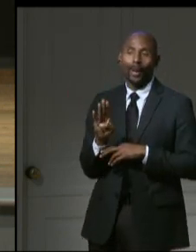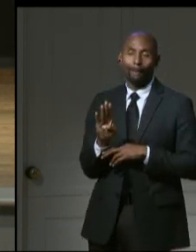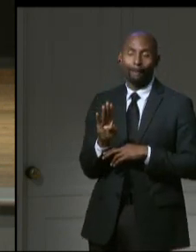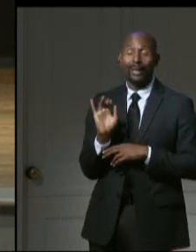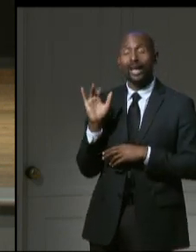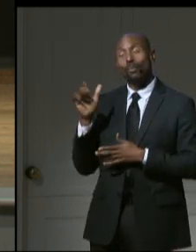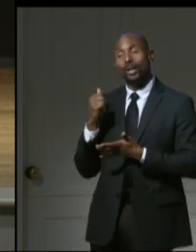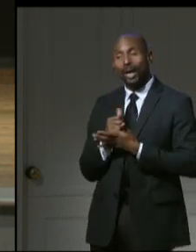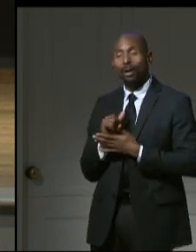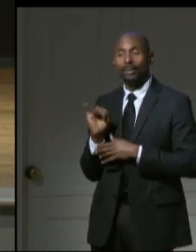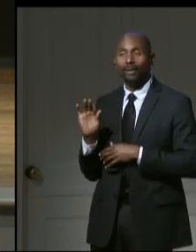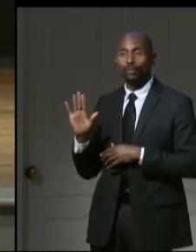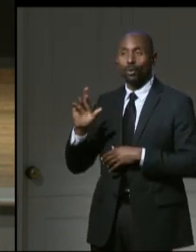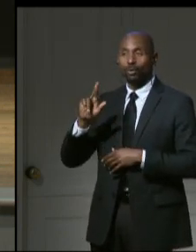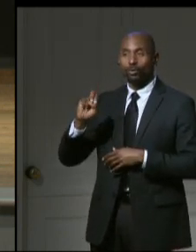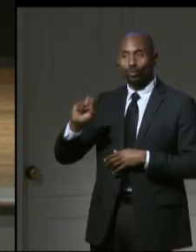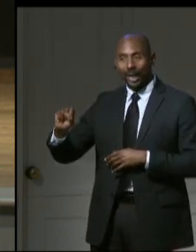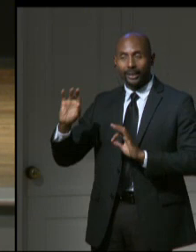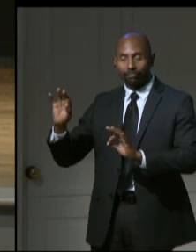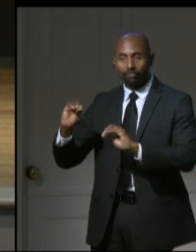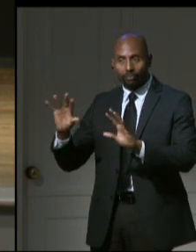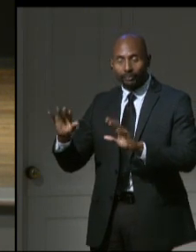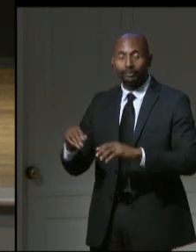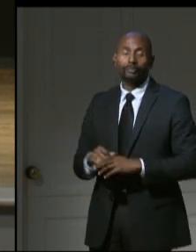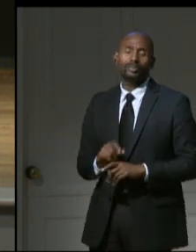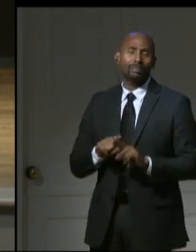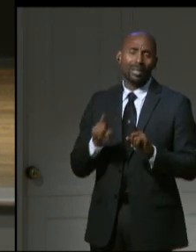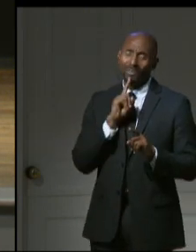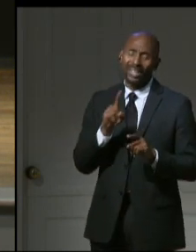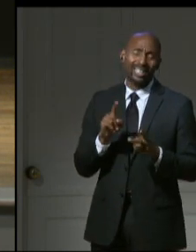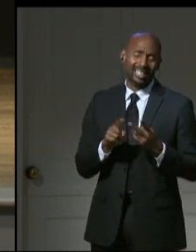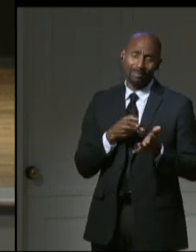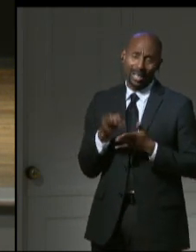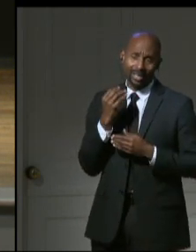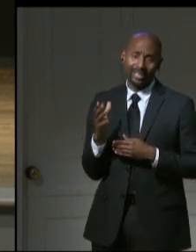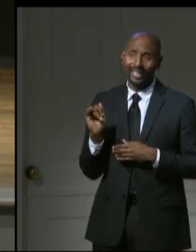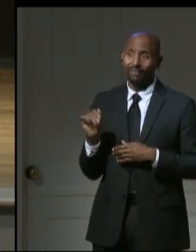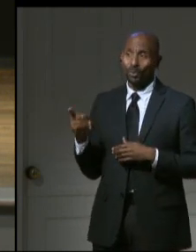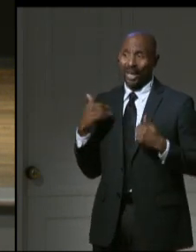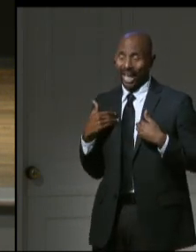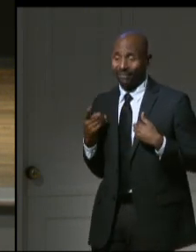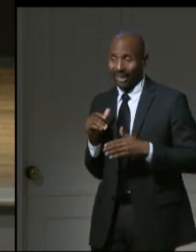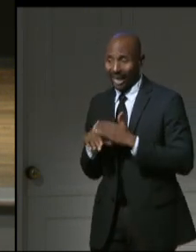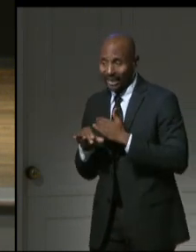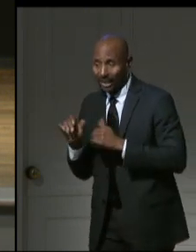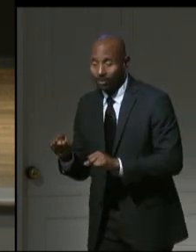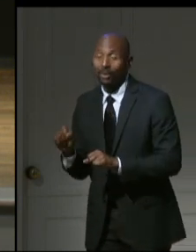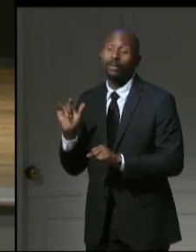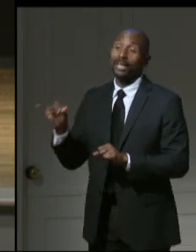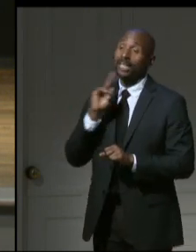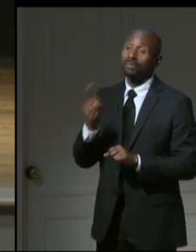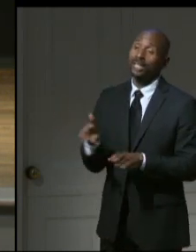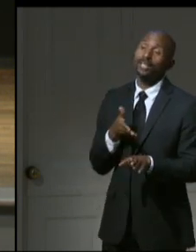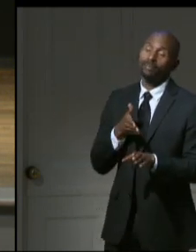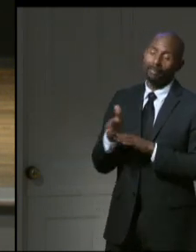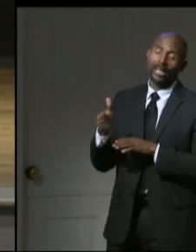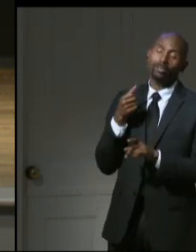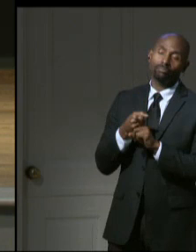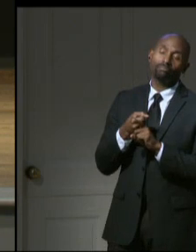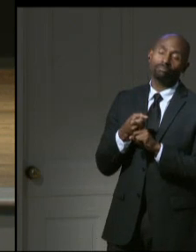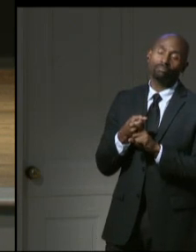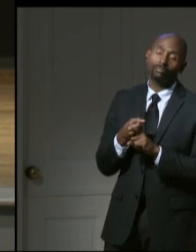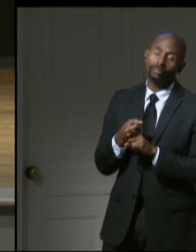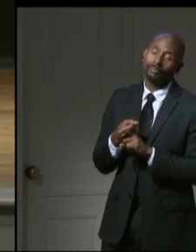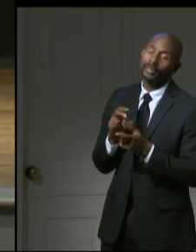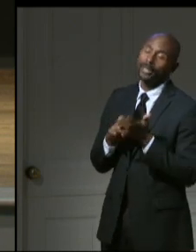bit. But just having it, honestly, just having it there is a huge deal. It just